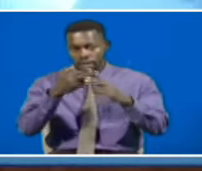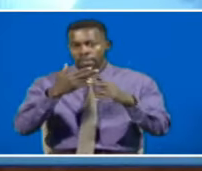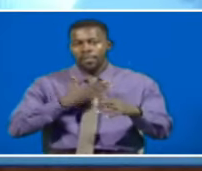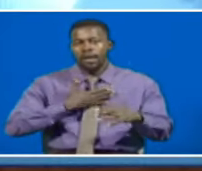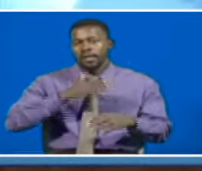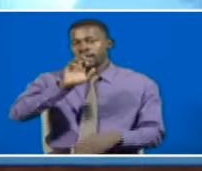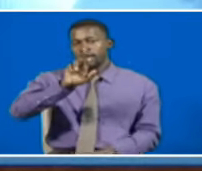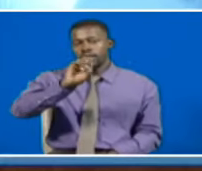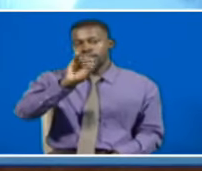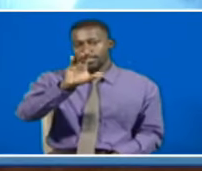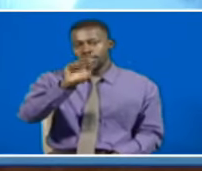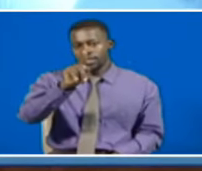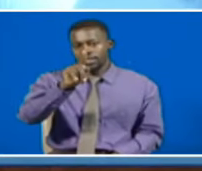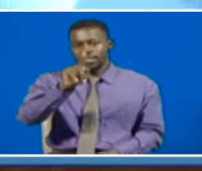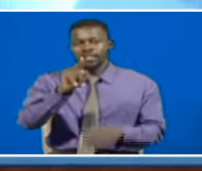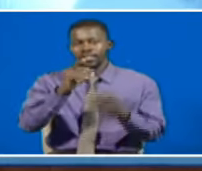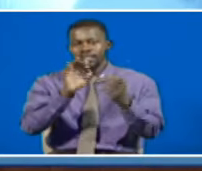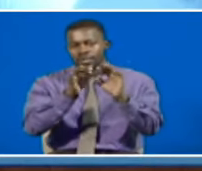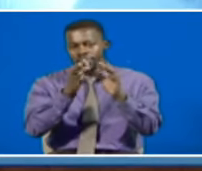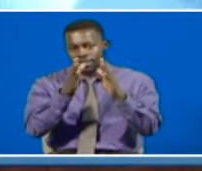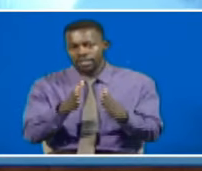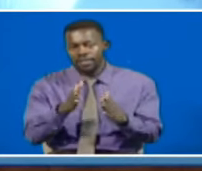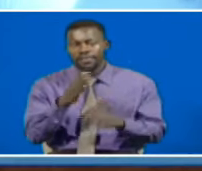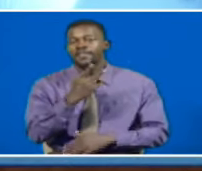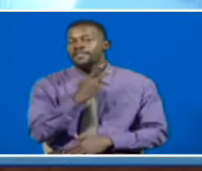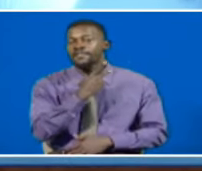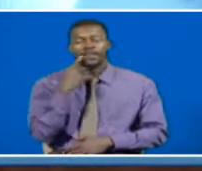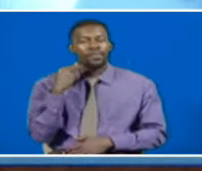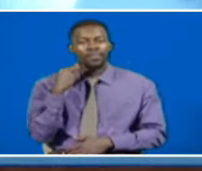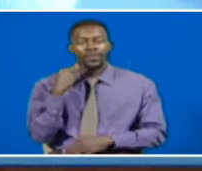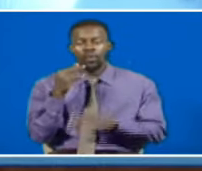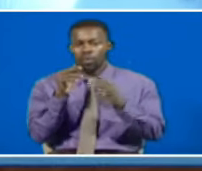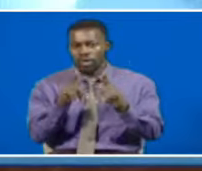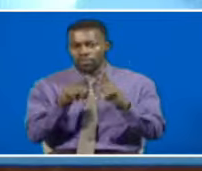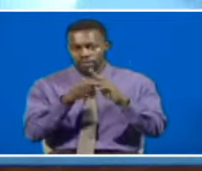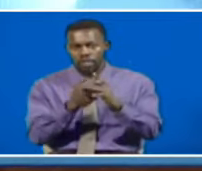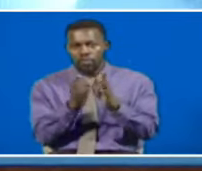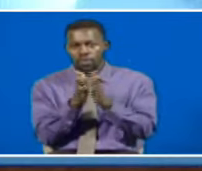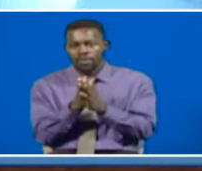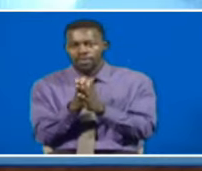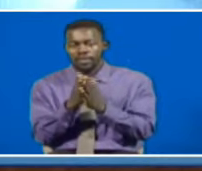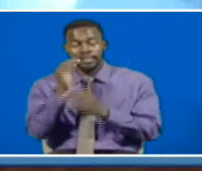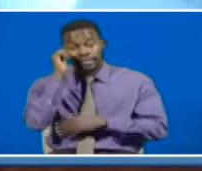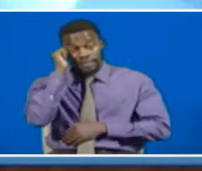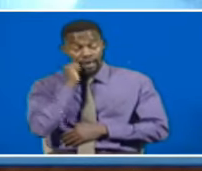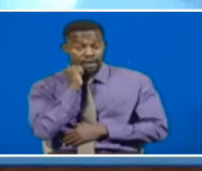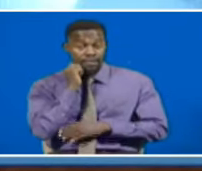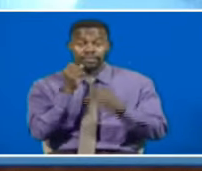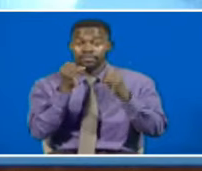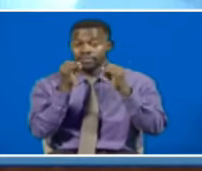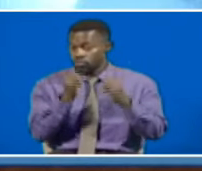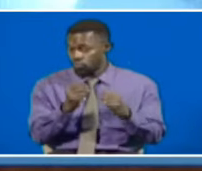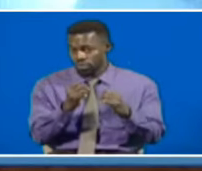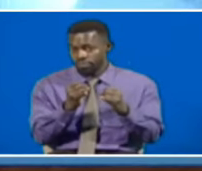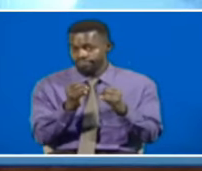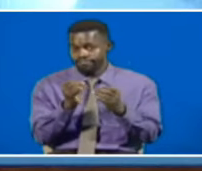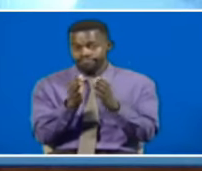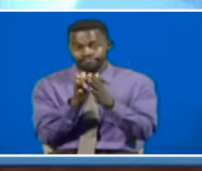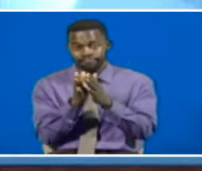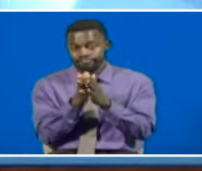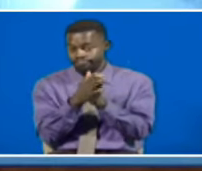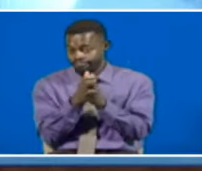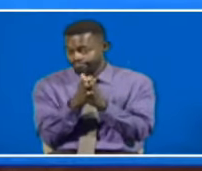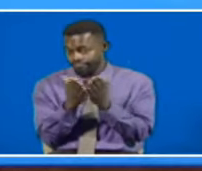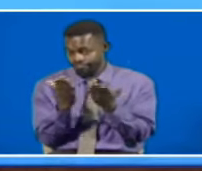Bulletin. Our sign language interpreter tonight is Philip Omondi. We begin with sad news. At least 10 people have died, while 10